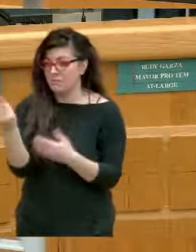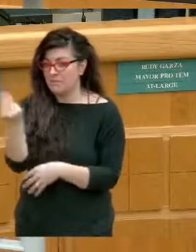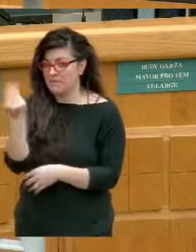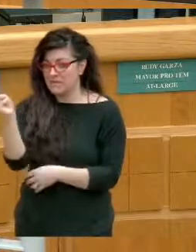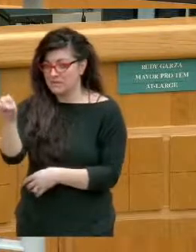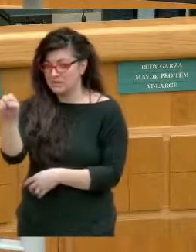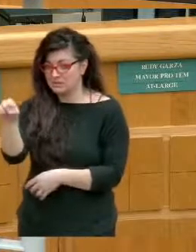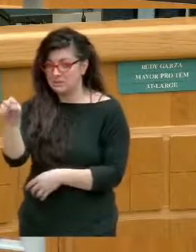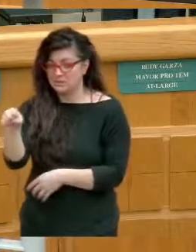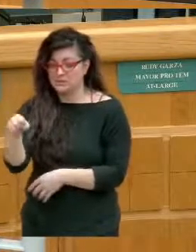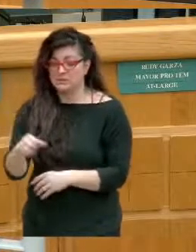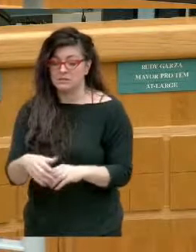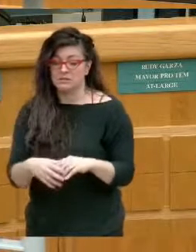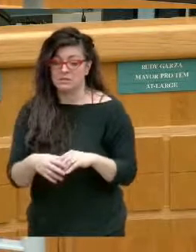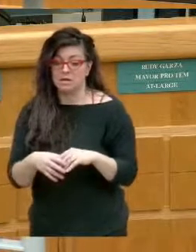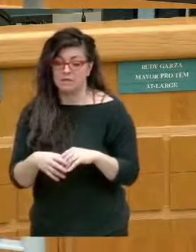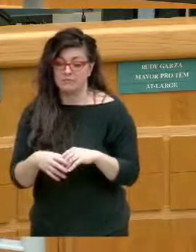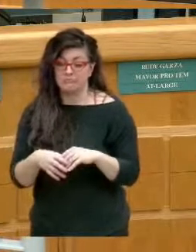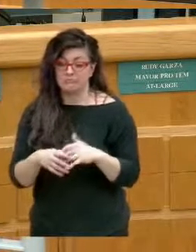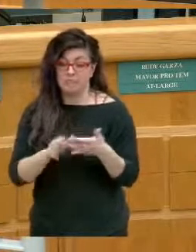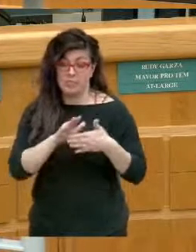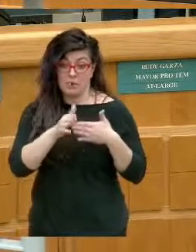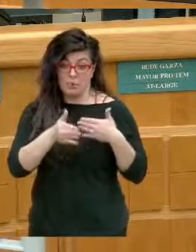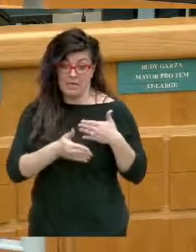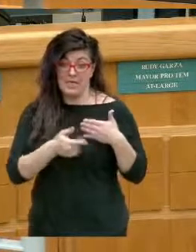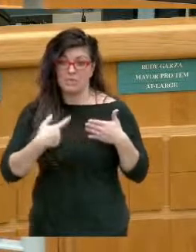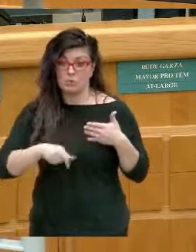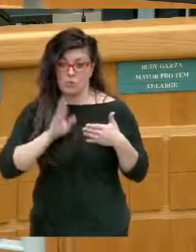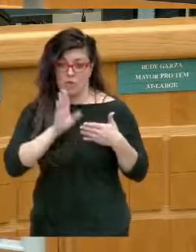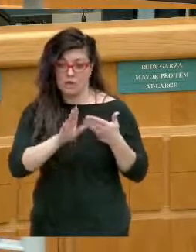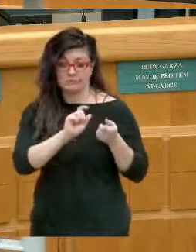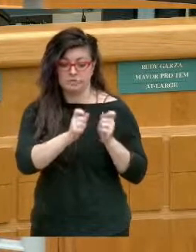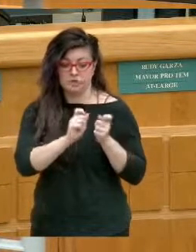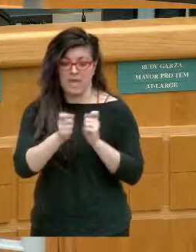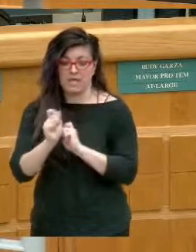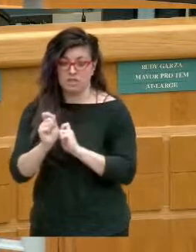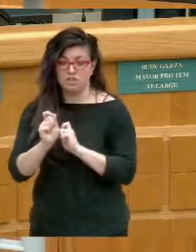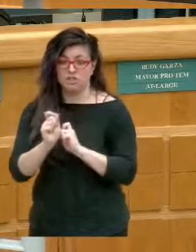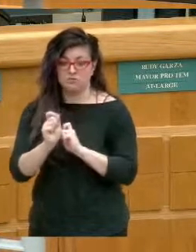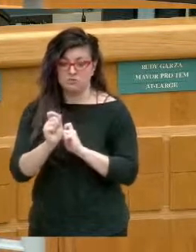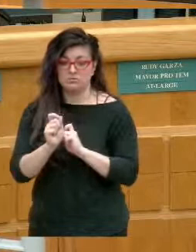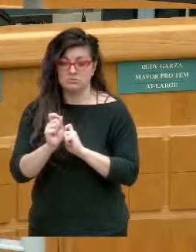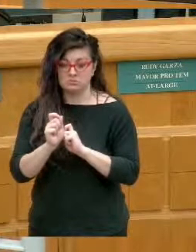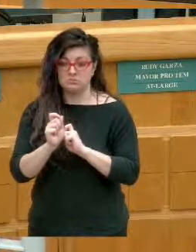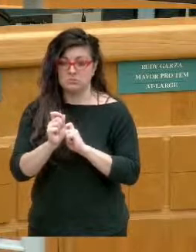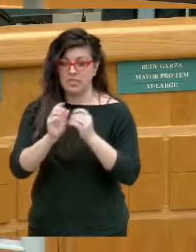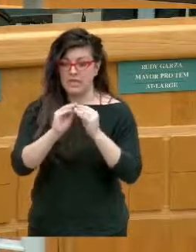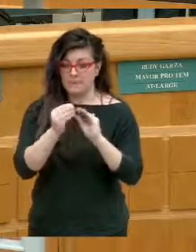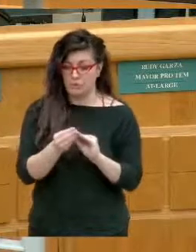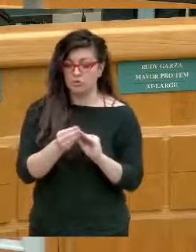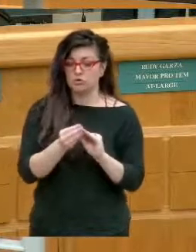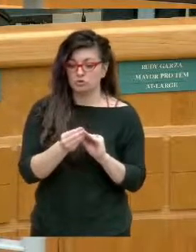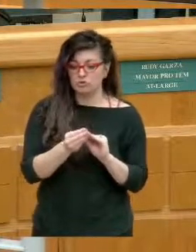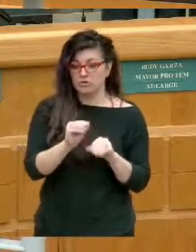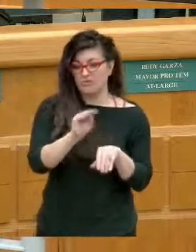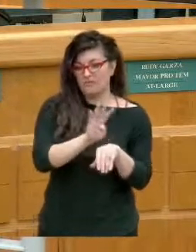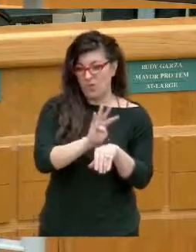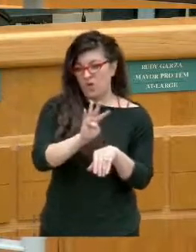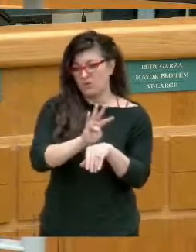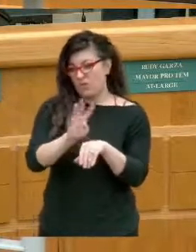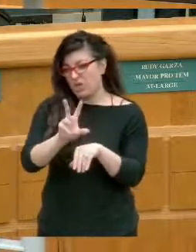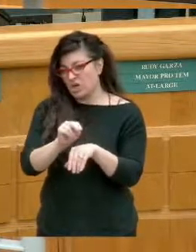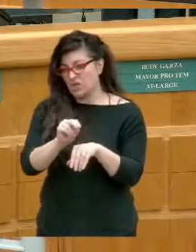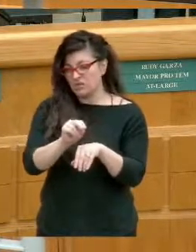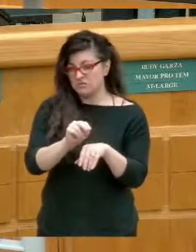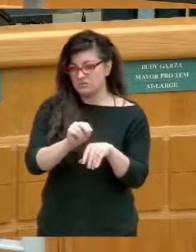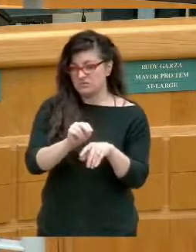press conferences. And over the weekend, we will update our statistics around 4:30, 5 o'clock on Saturday and Sunday. On our website is